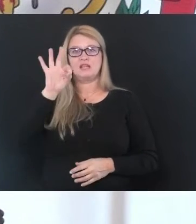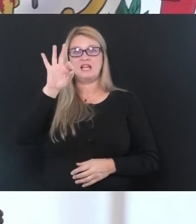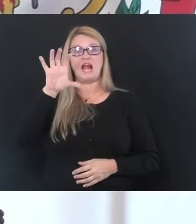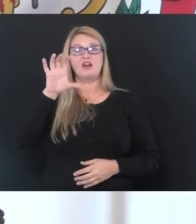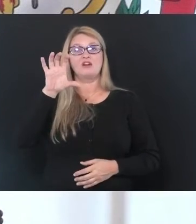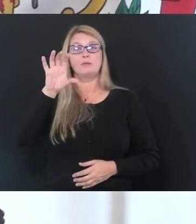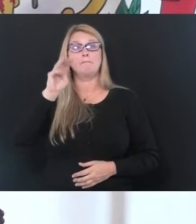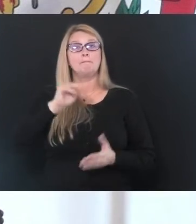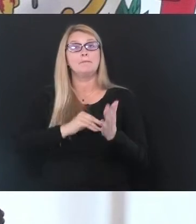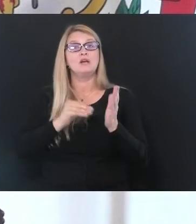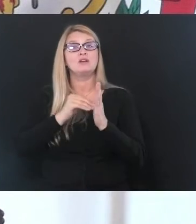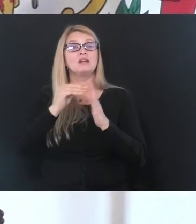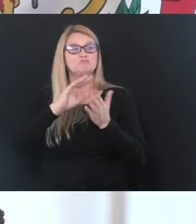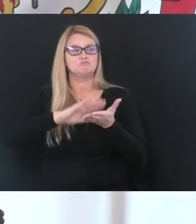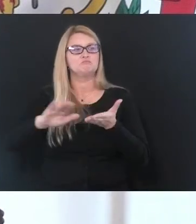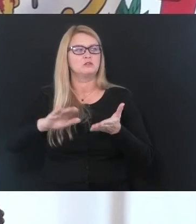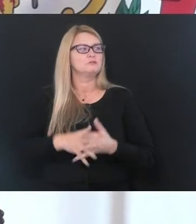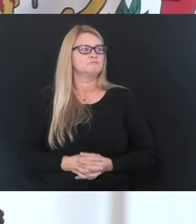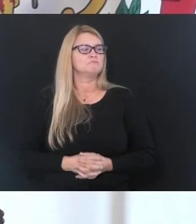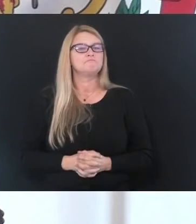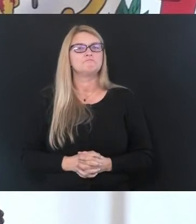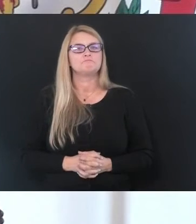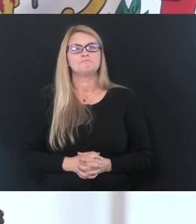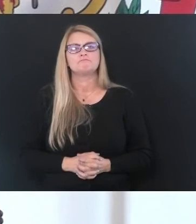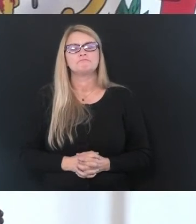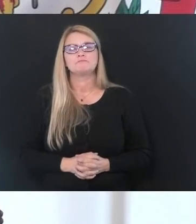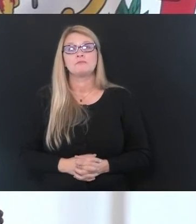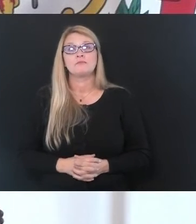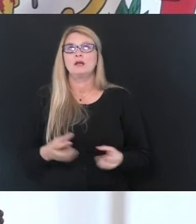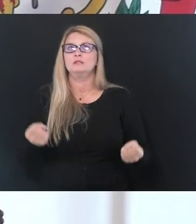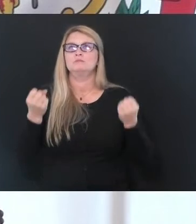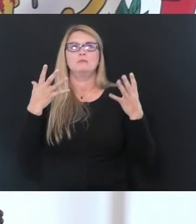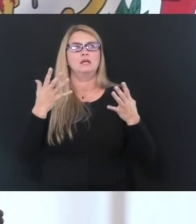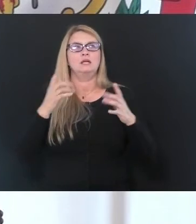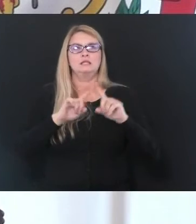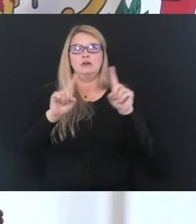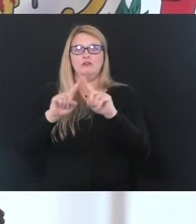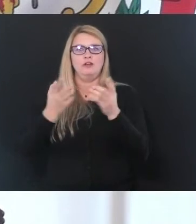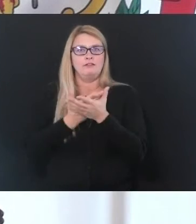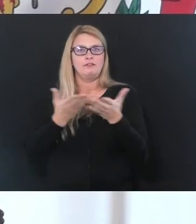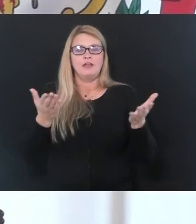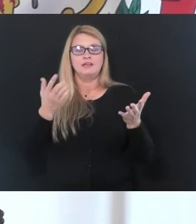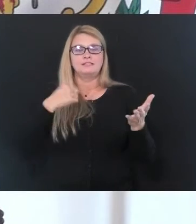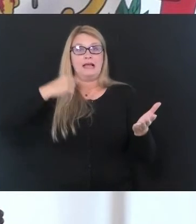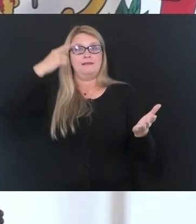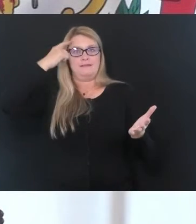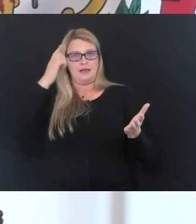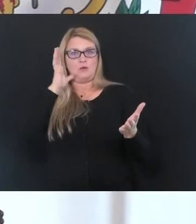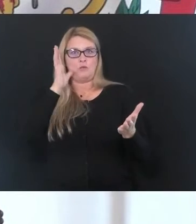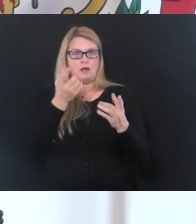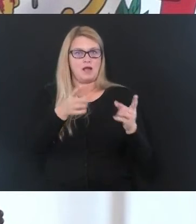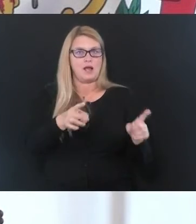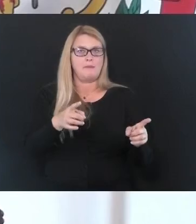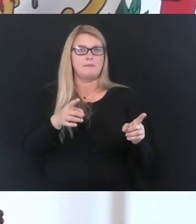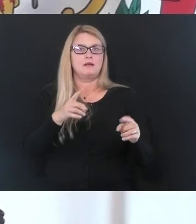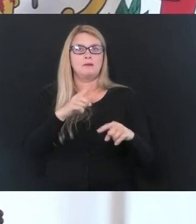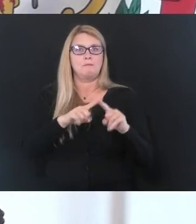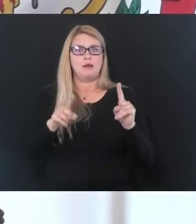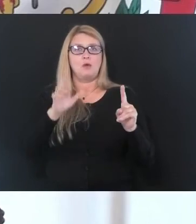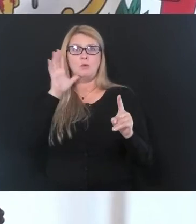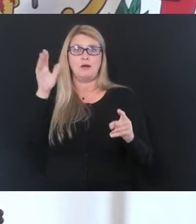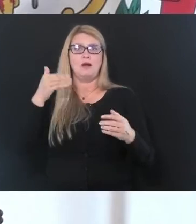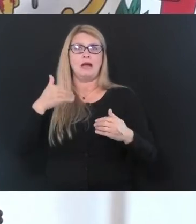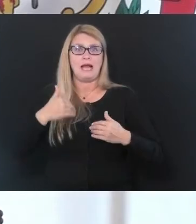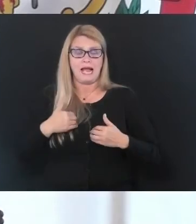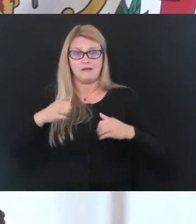there's many things about this that I could tell you that I think are going to happen, but there's going to be